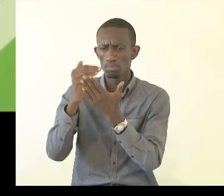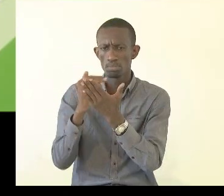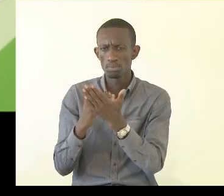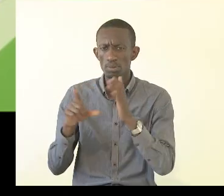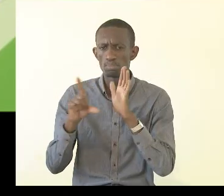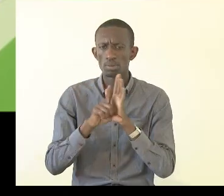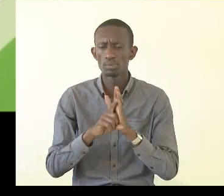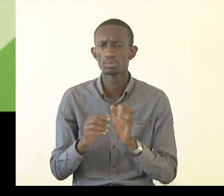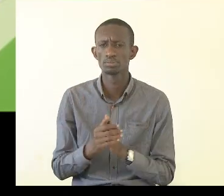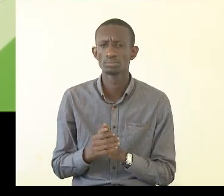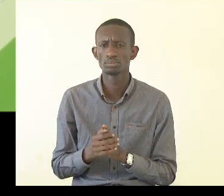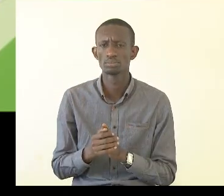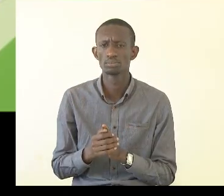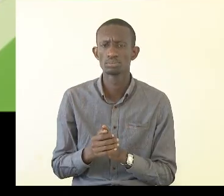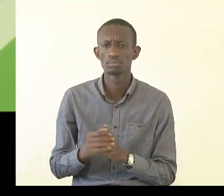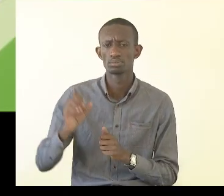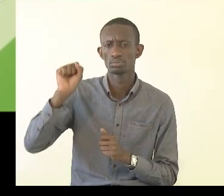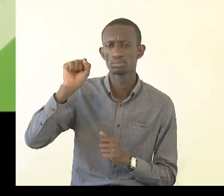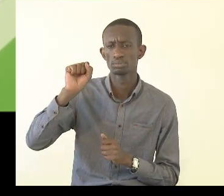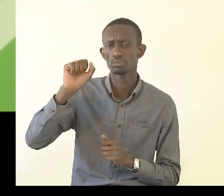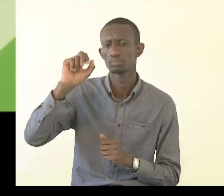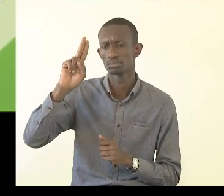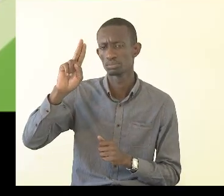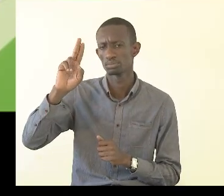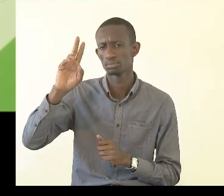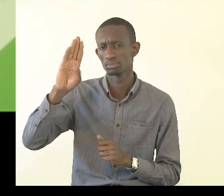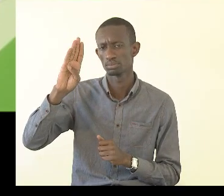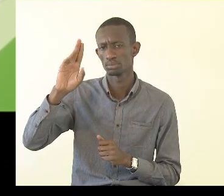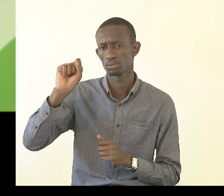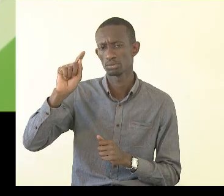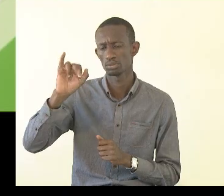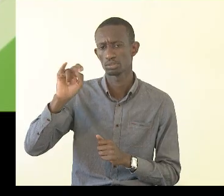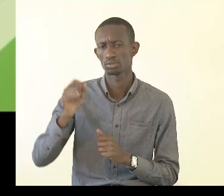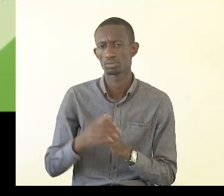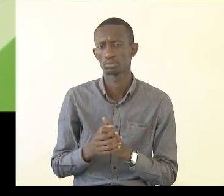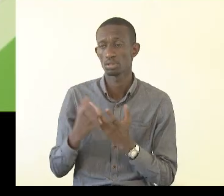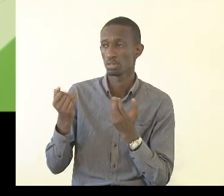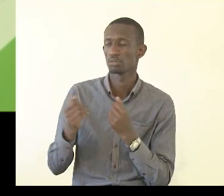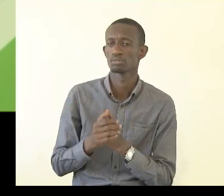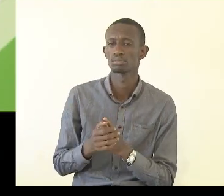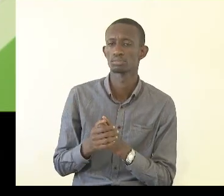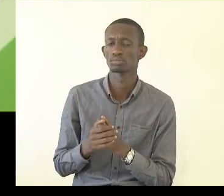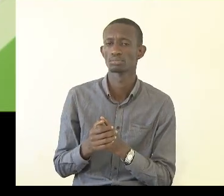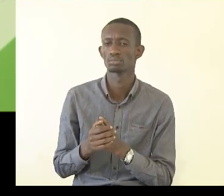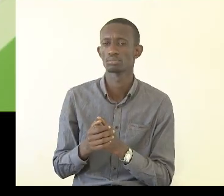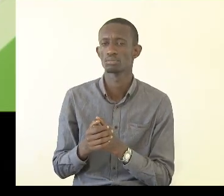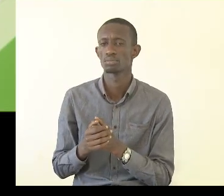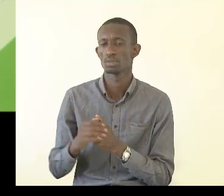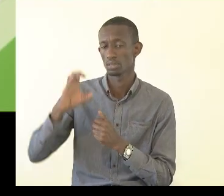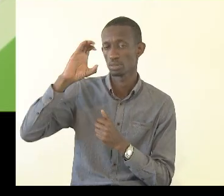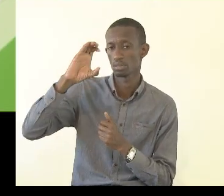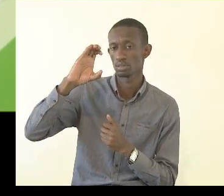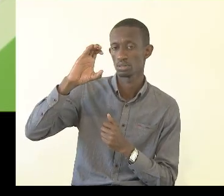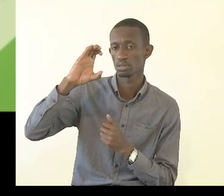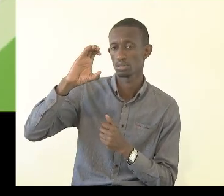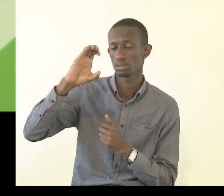The substitution is taking place over here. We have CH3, and here we have CH2 chlorine over there.